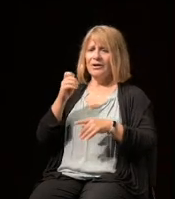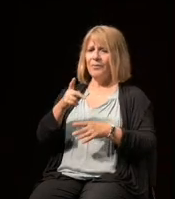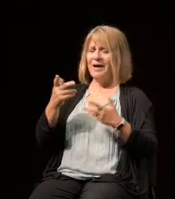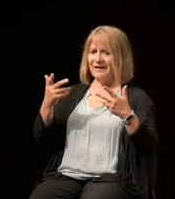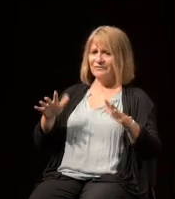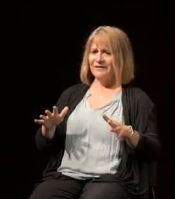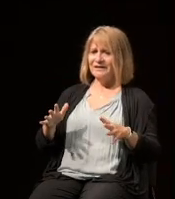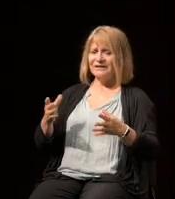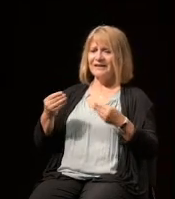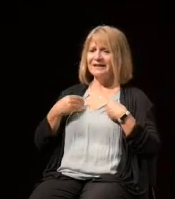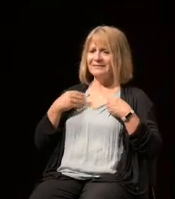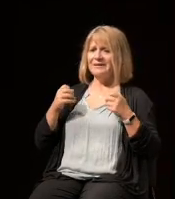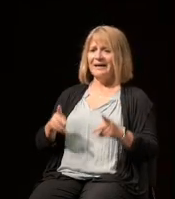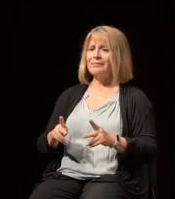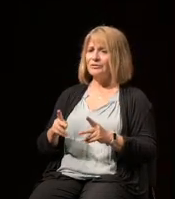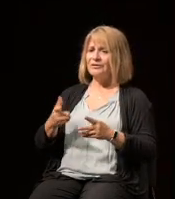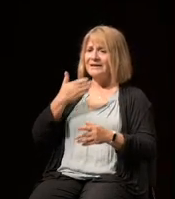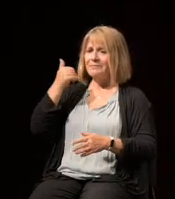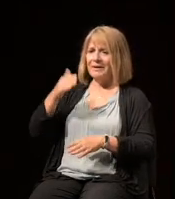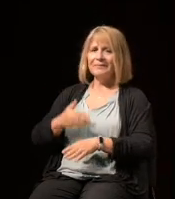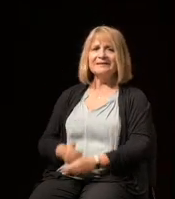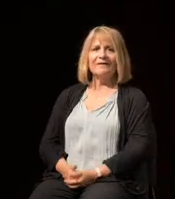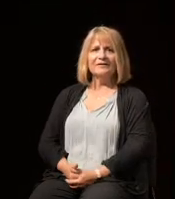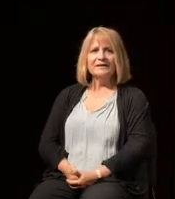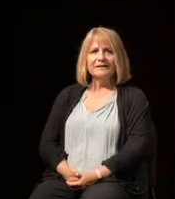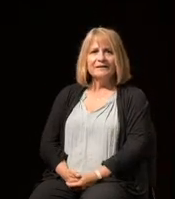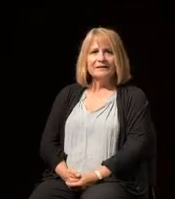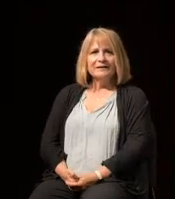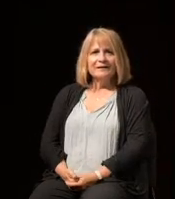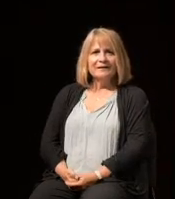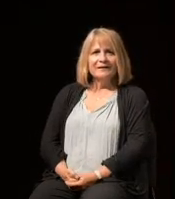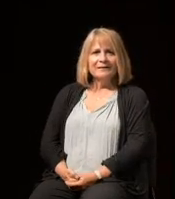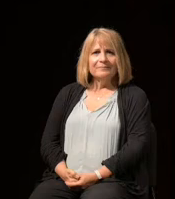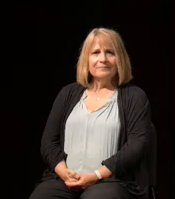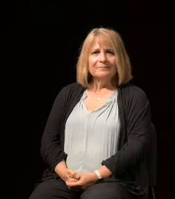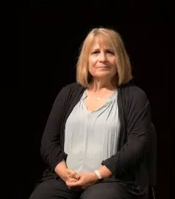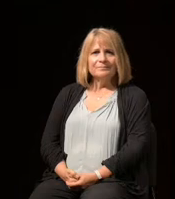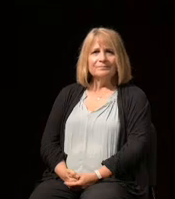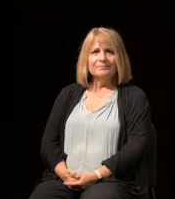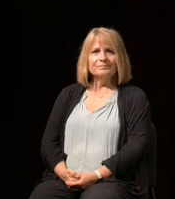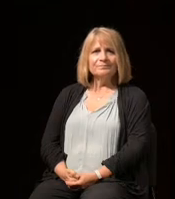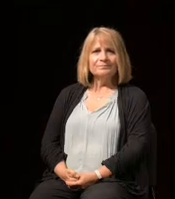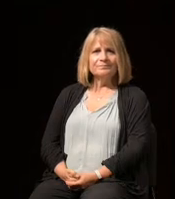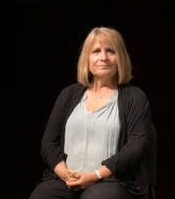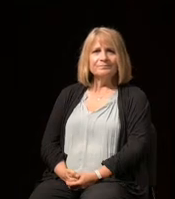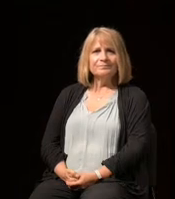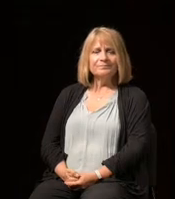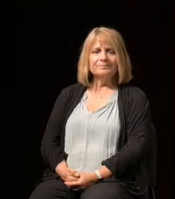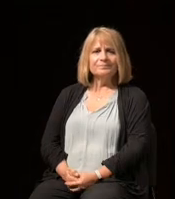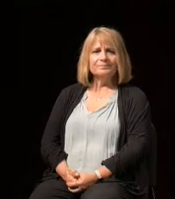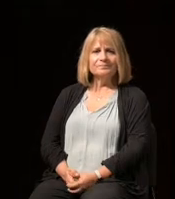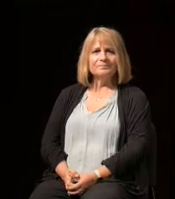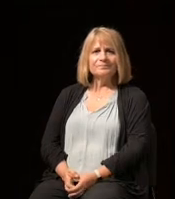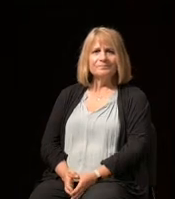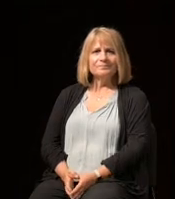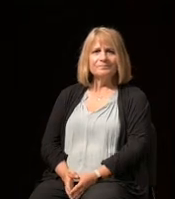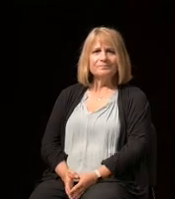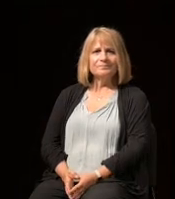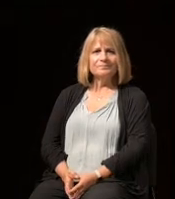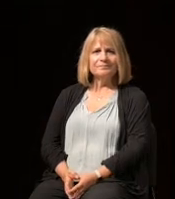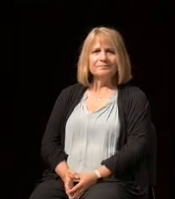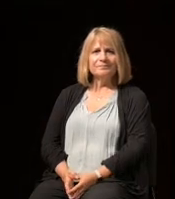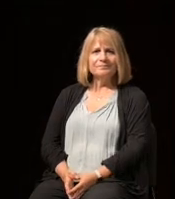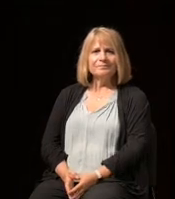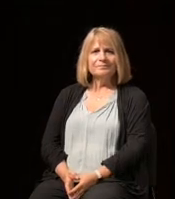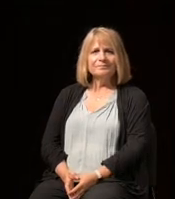me the opportunity to better myself. I said, would you transfer? He said, I wouldn't transfer. I want my associate's degree, and they